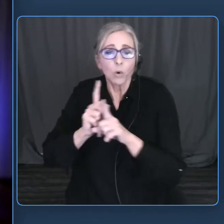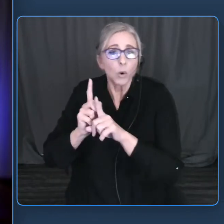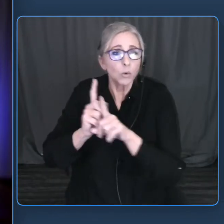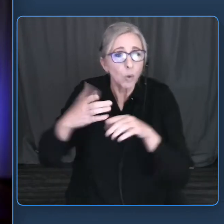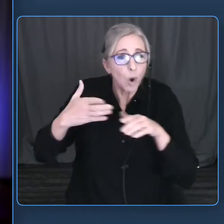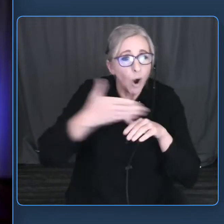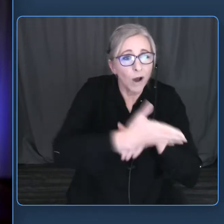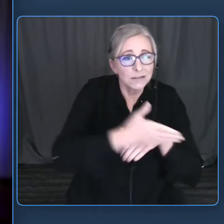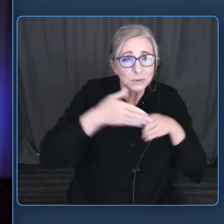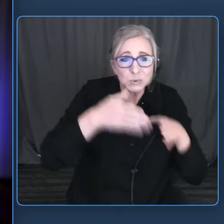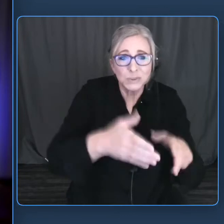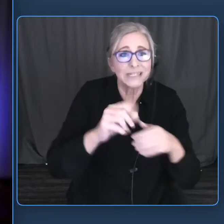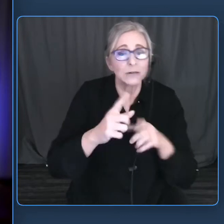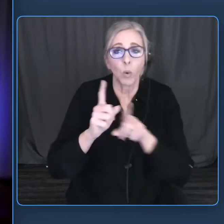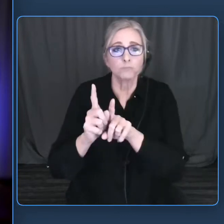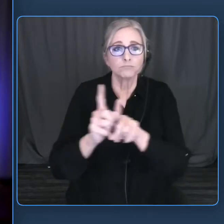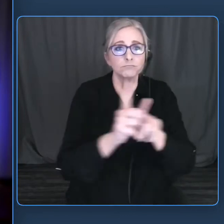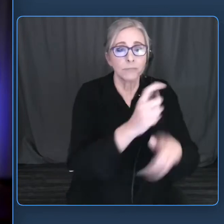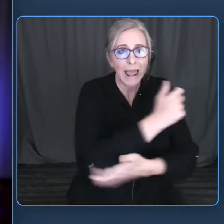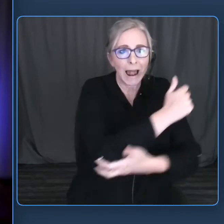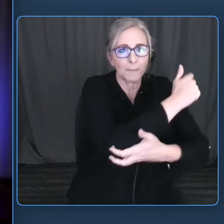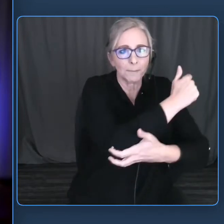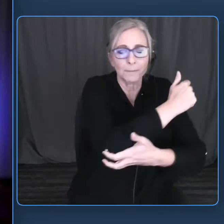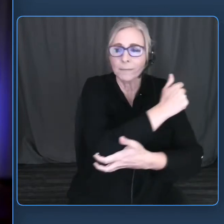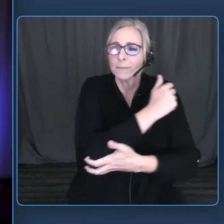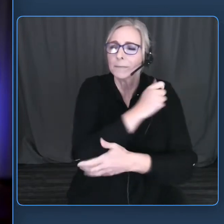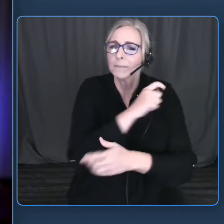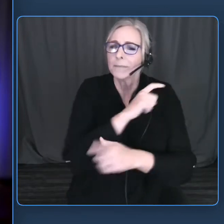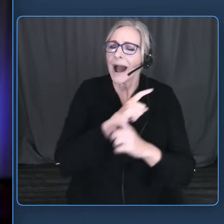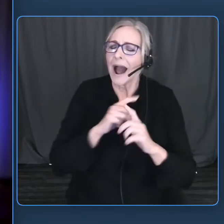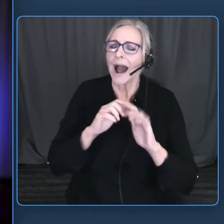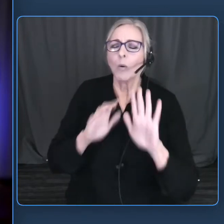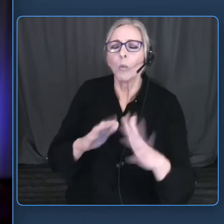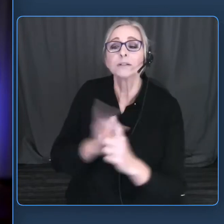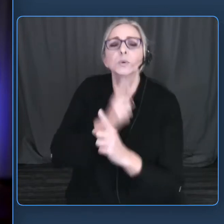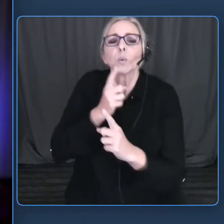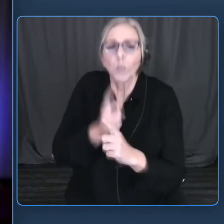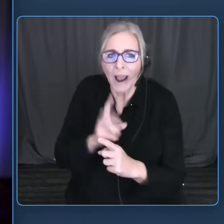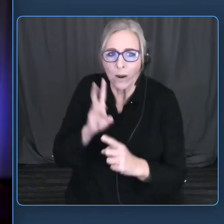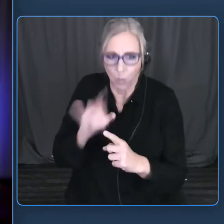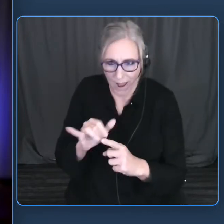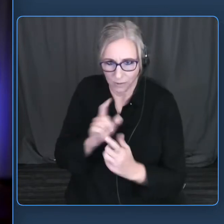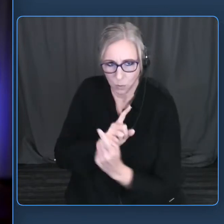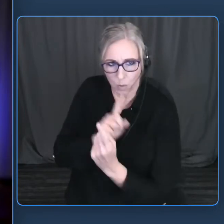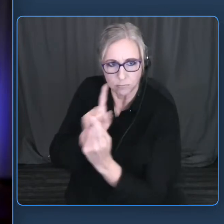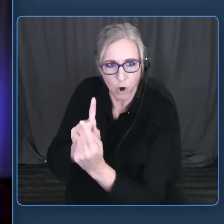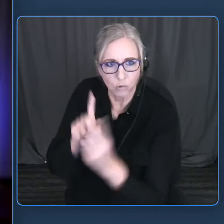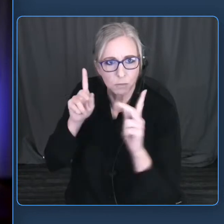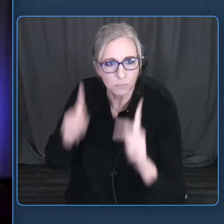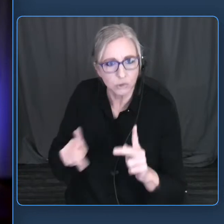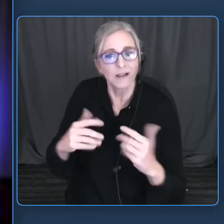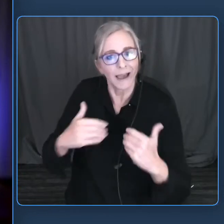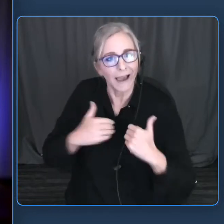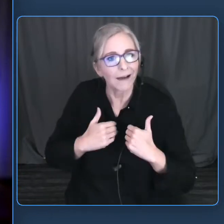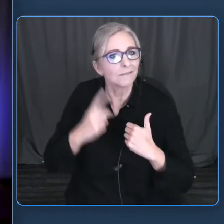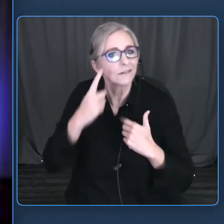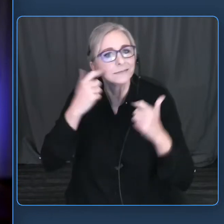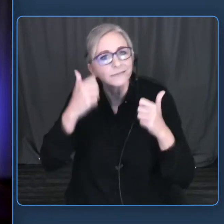street, crossing or something like that. How would you approach someone that has some kind of